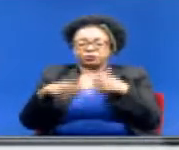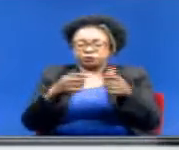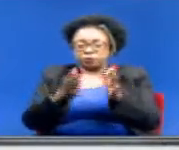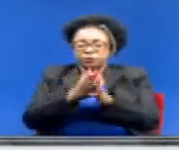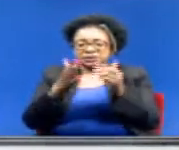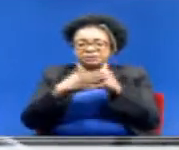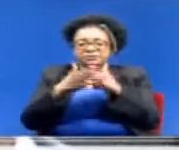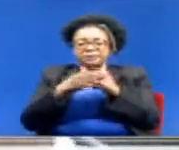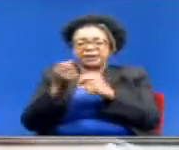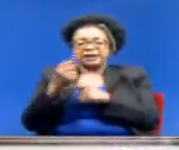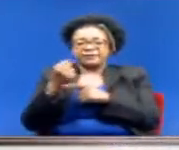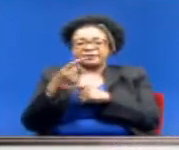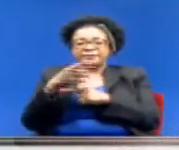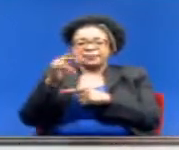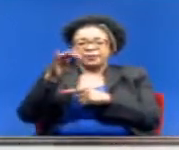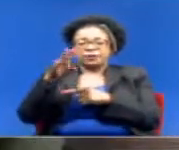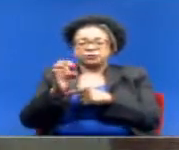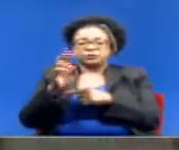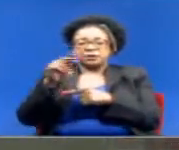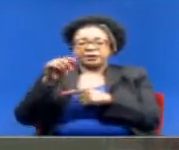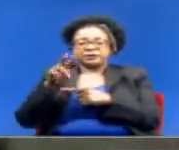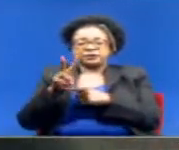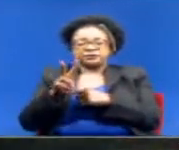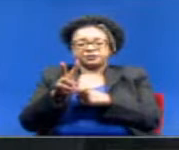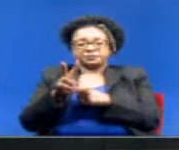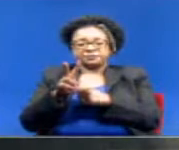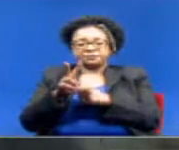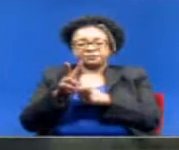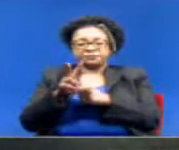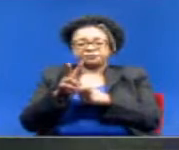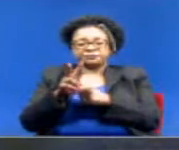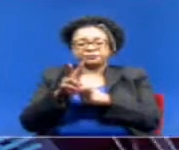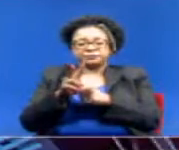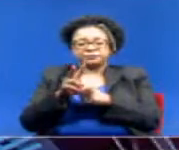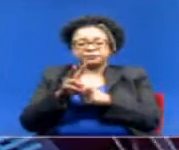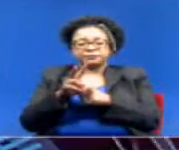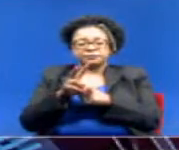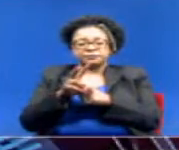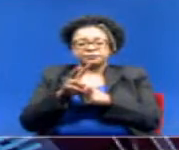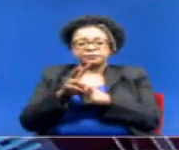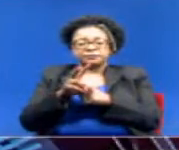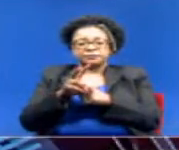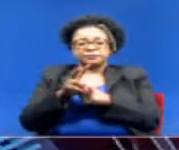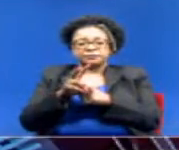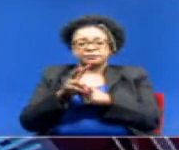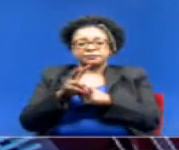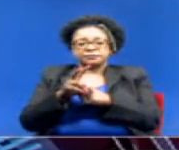11th. Ruzongoi, NTV. Let's switch gears now to matters taken.